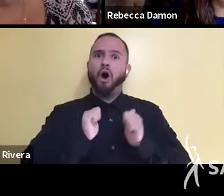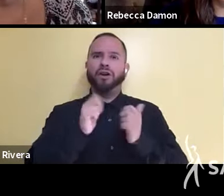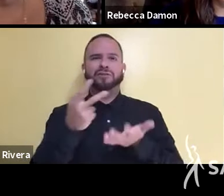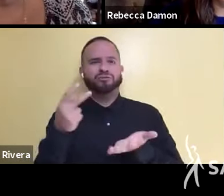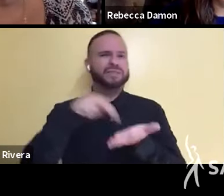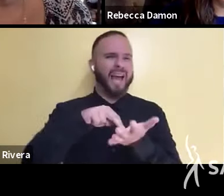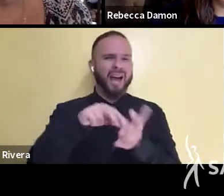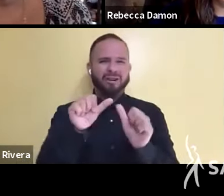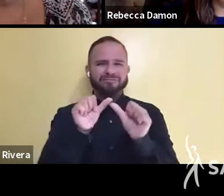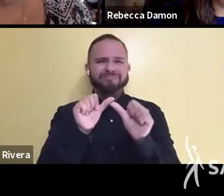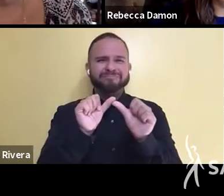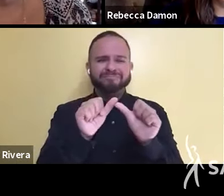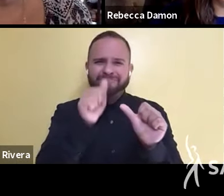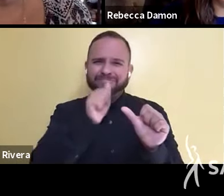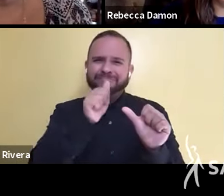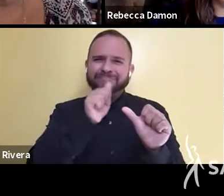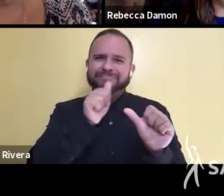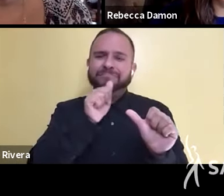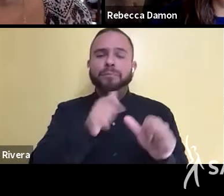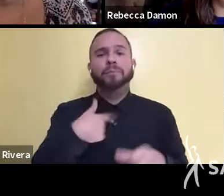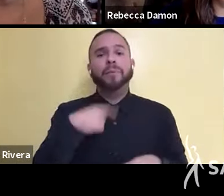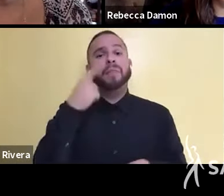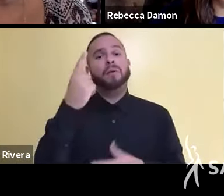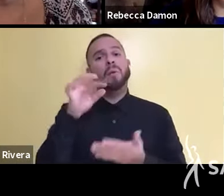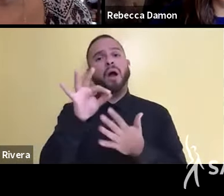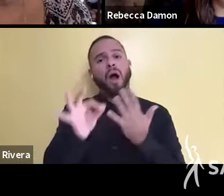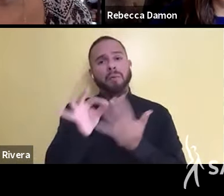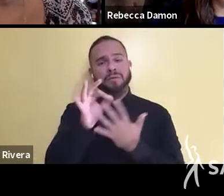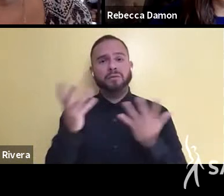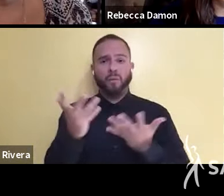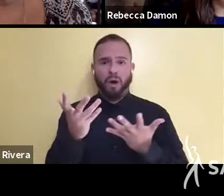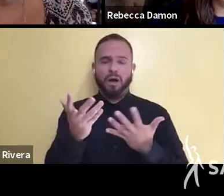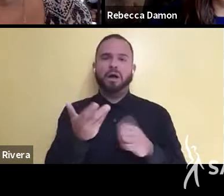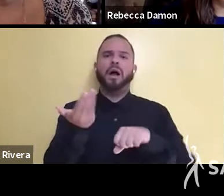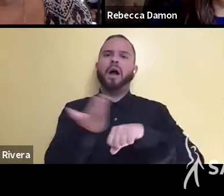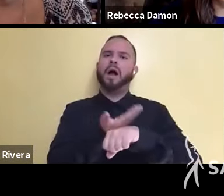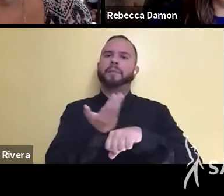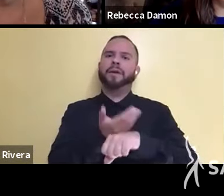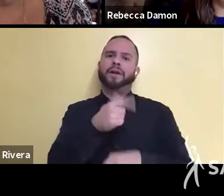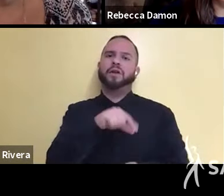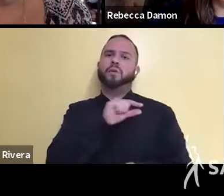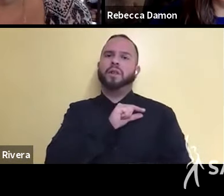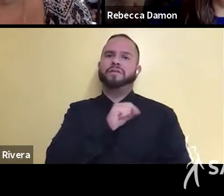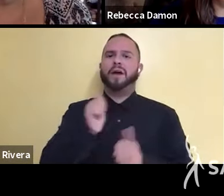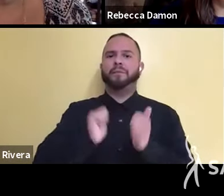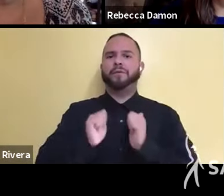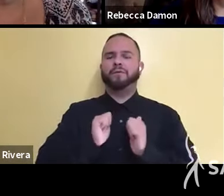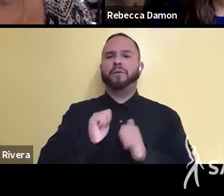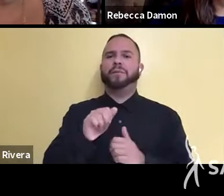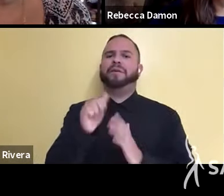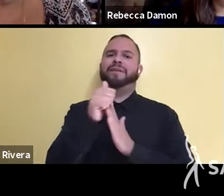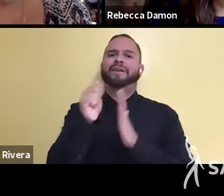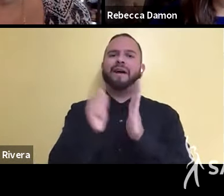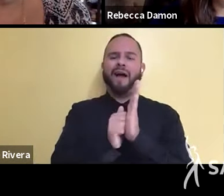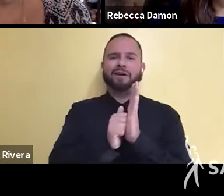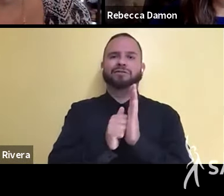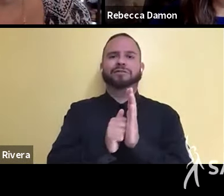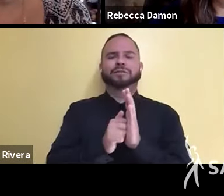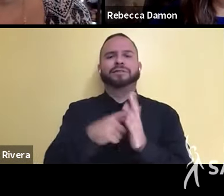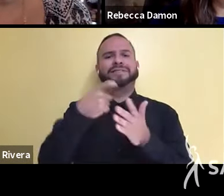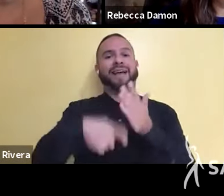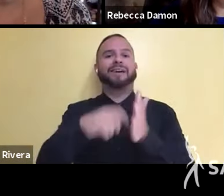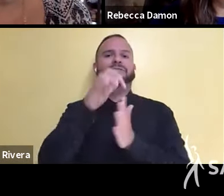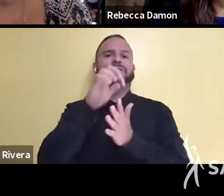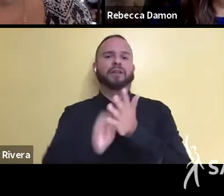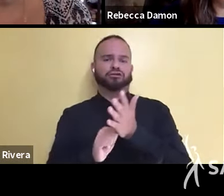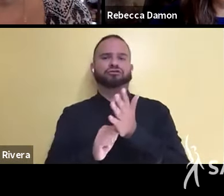I believe one of these options has to be updating the qualified performing artist tax deduction. This